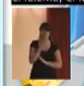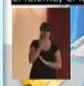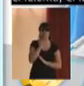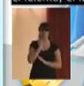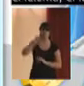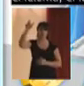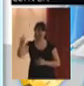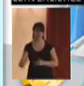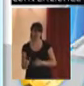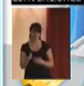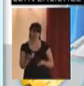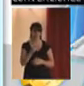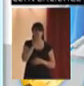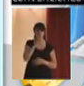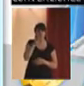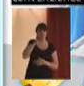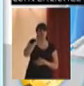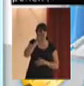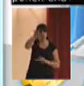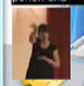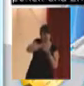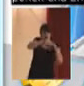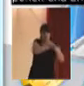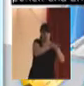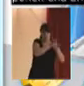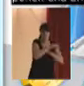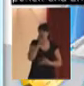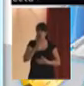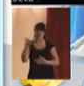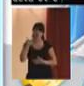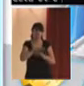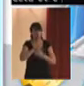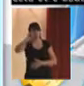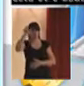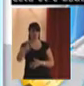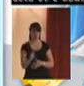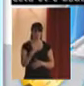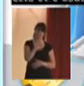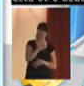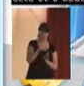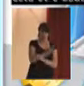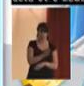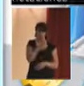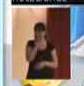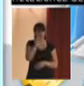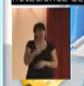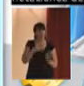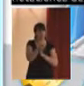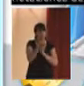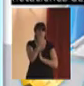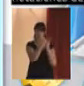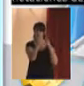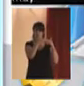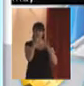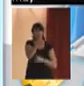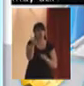another user. Well, this is all stored by Twitter, and it says with this information here they're referring to another user. And